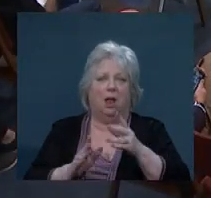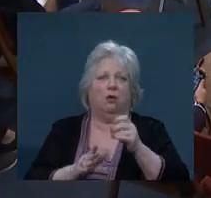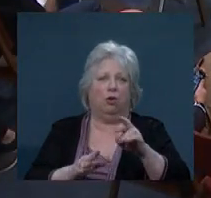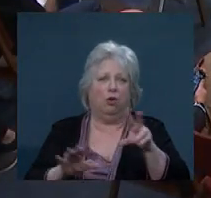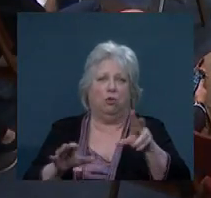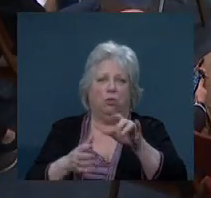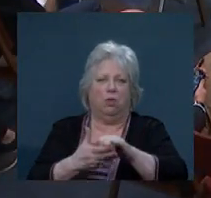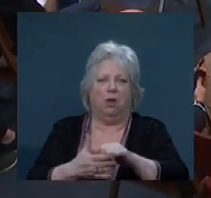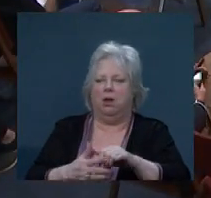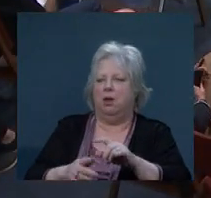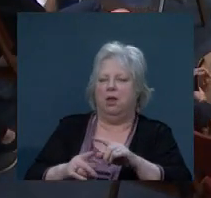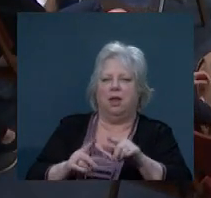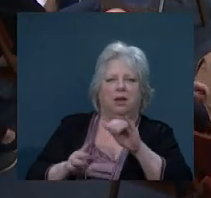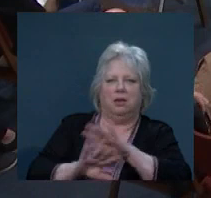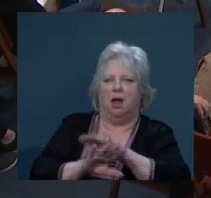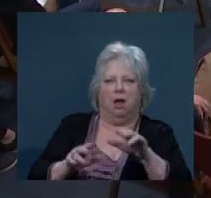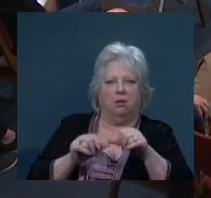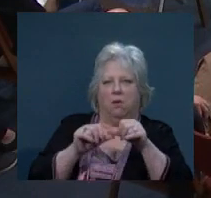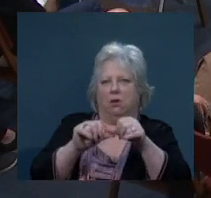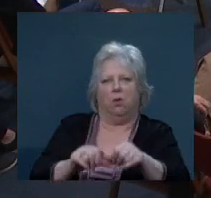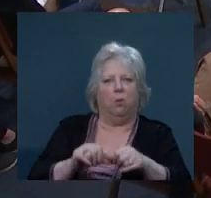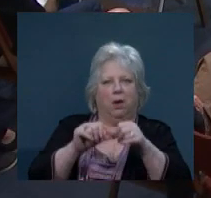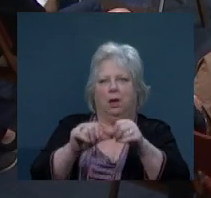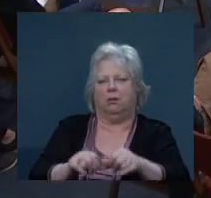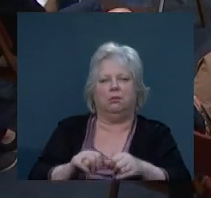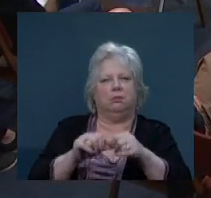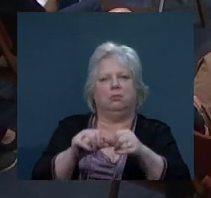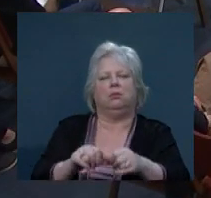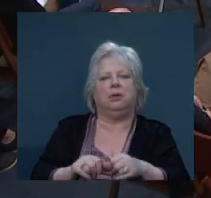It is not an ongoing issue, no. No.